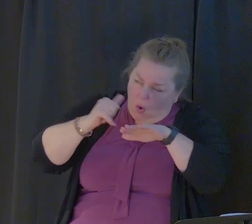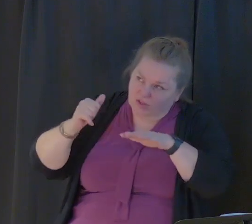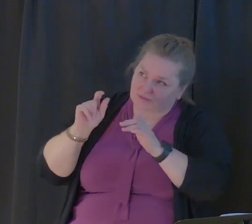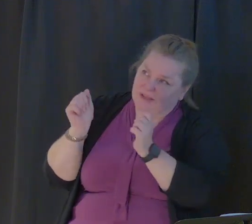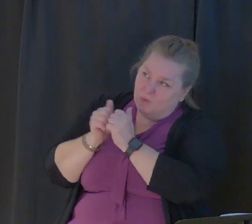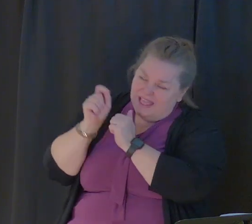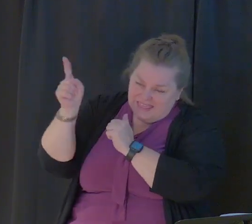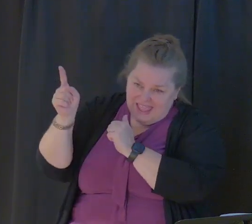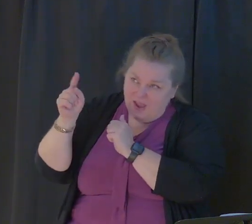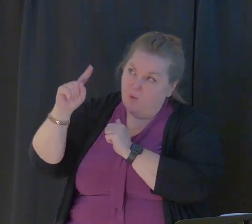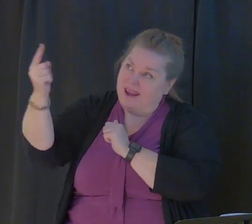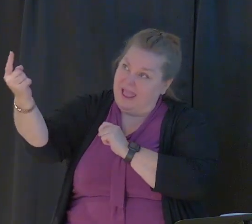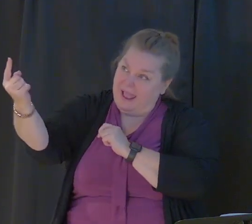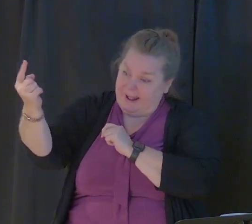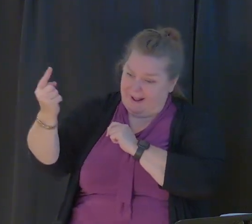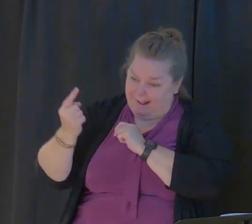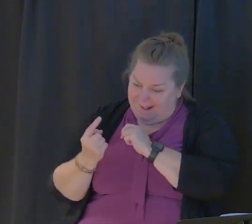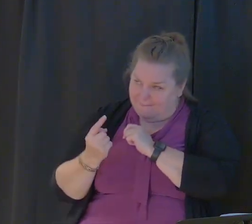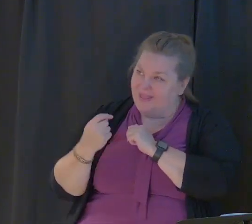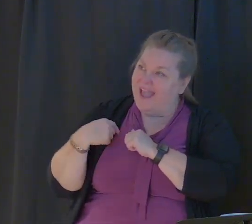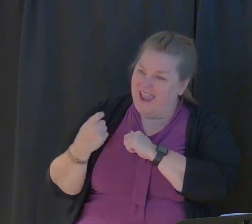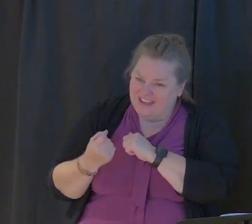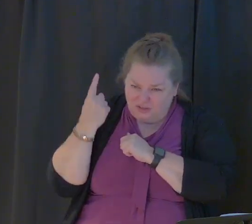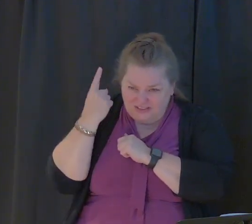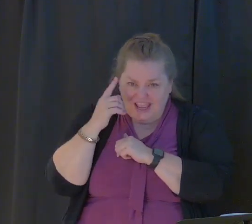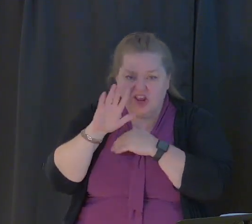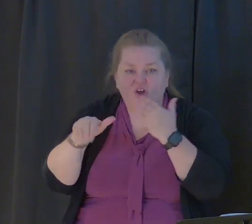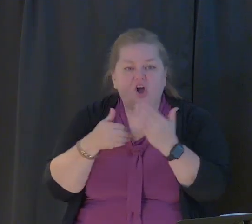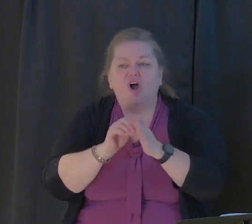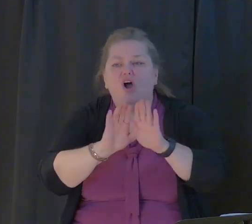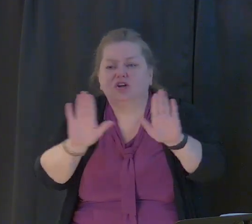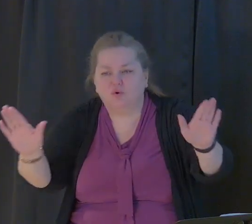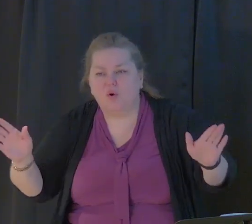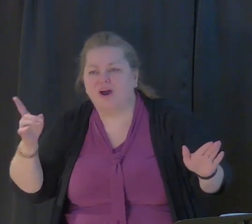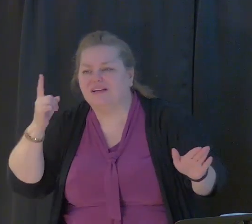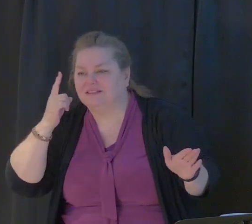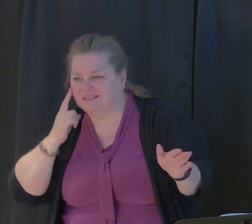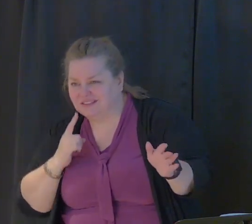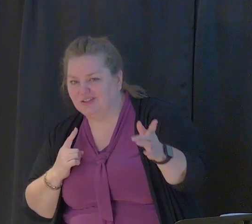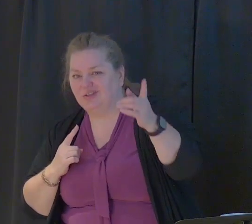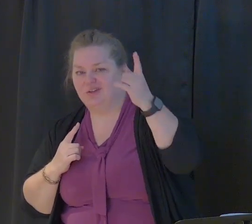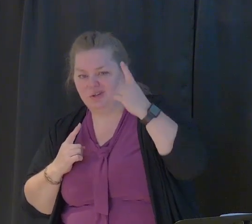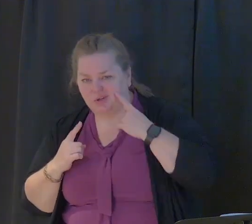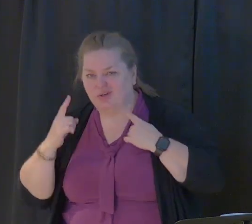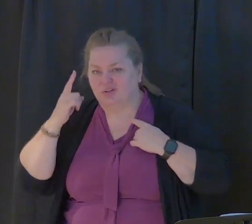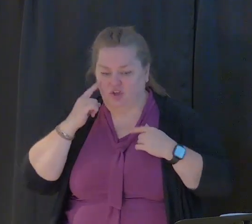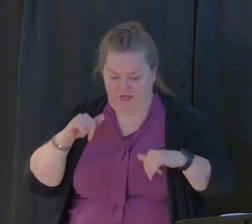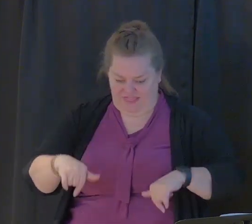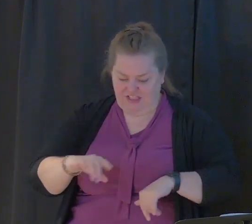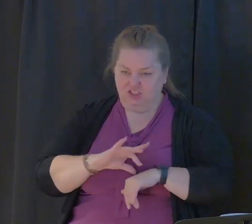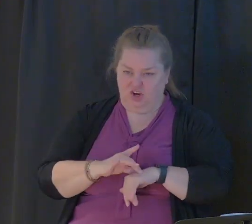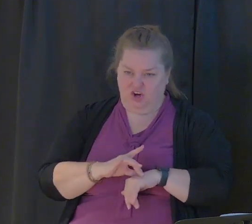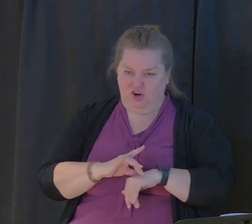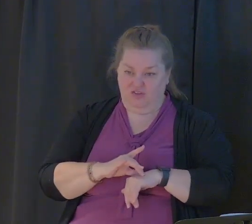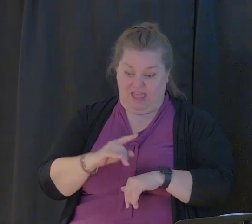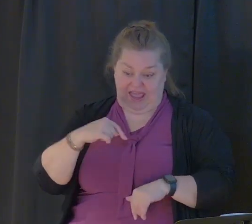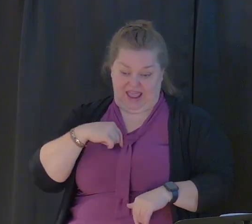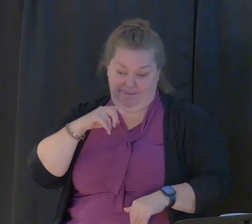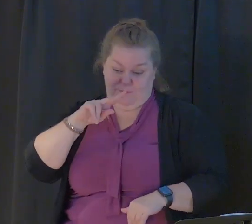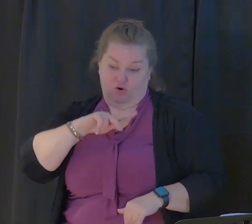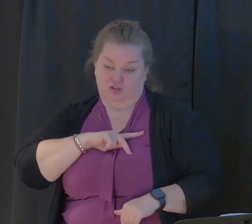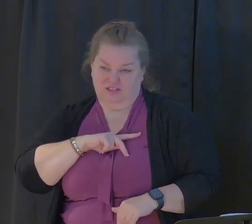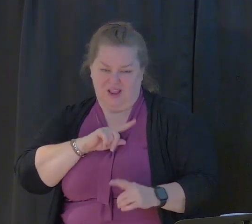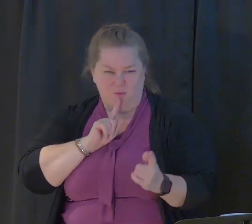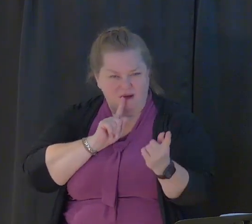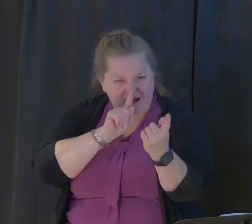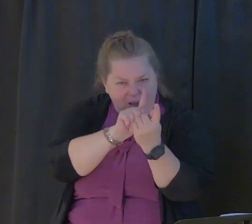and he says, when I come back, I understand all the tears that you have shed on this earth, and I am personally going to come to each